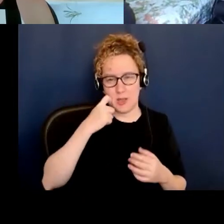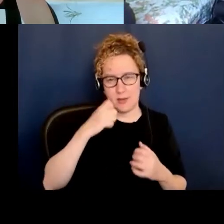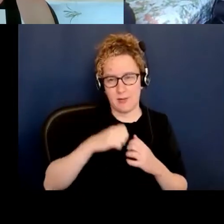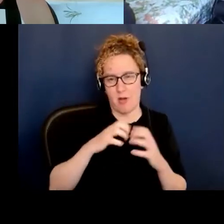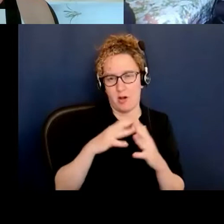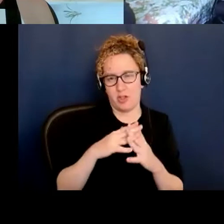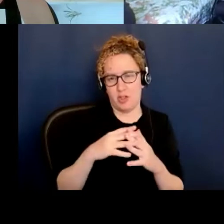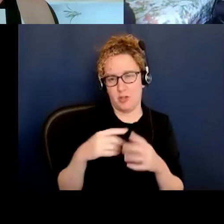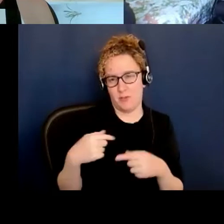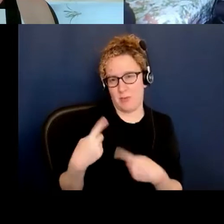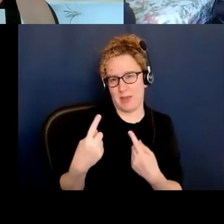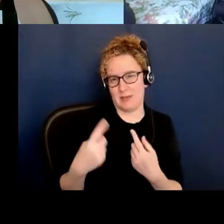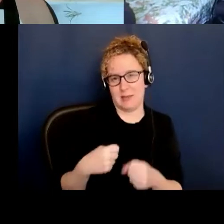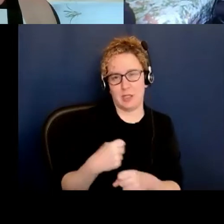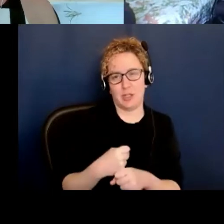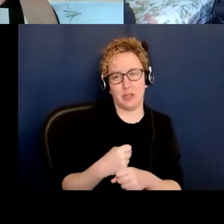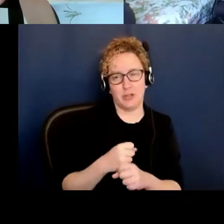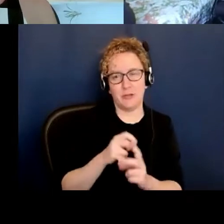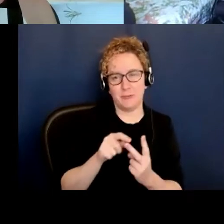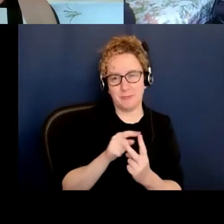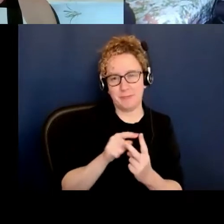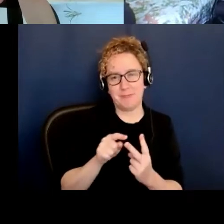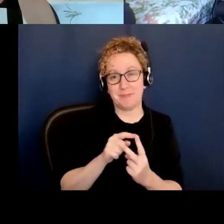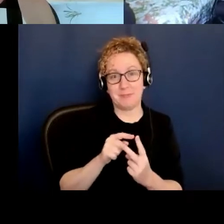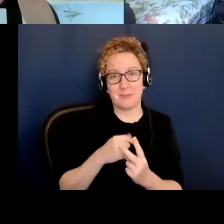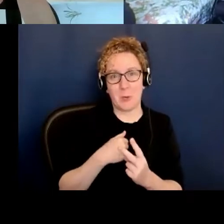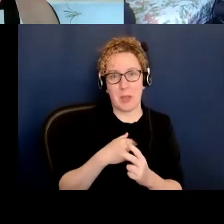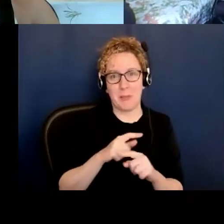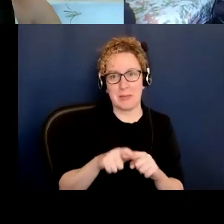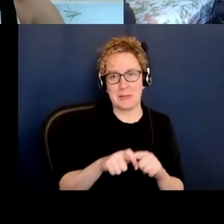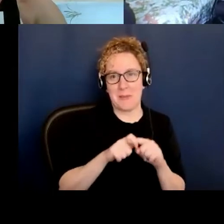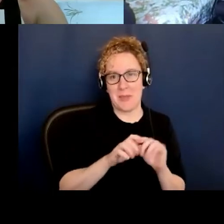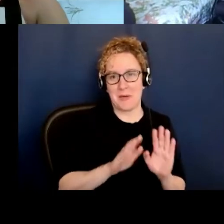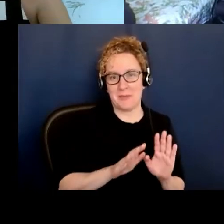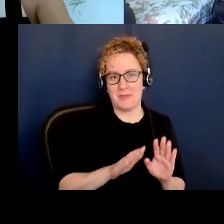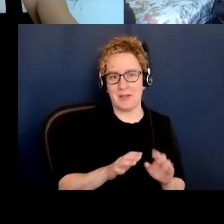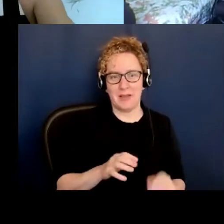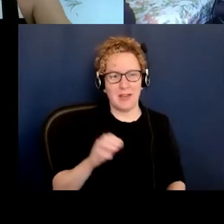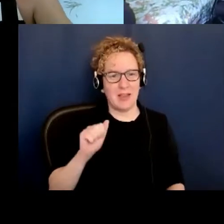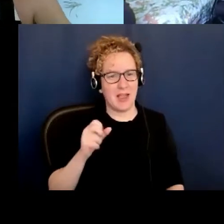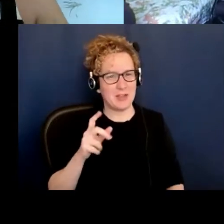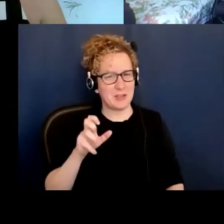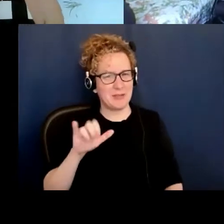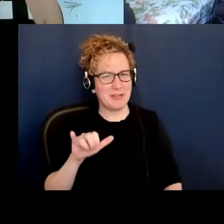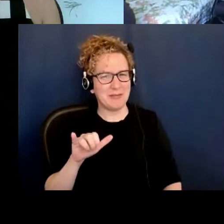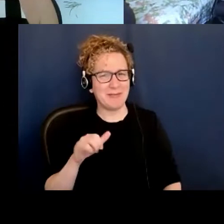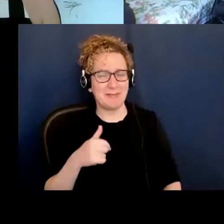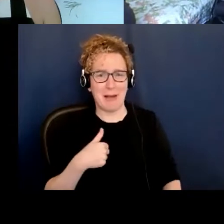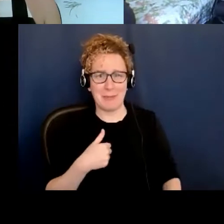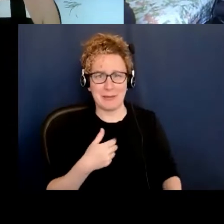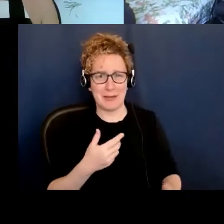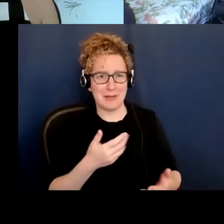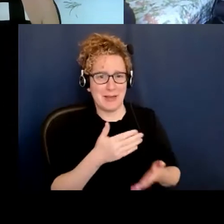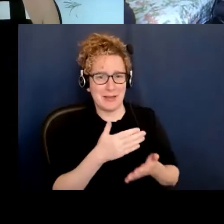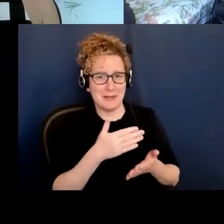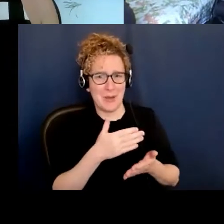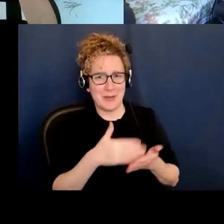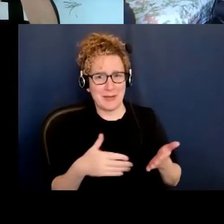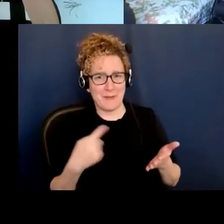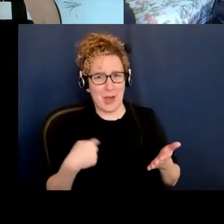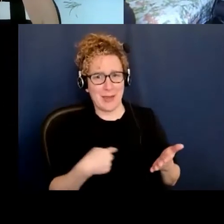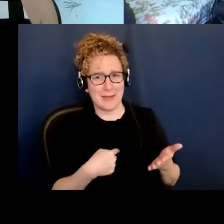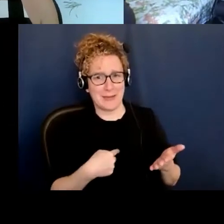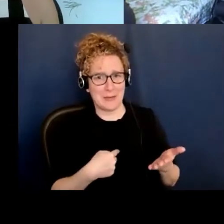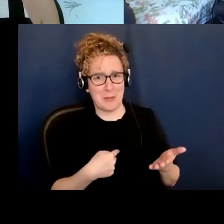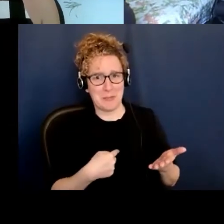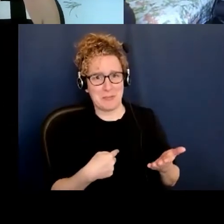year. I think I should stop there. Save some for us, Monica. Yeah, I know. Sorry. Sure. Monica,